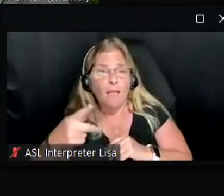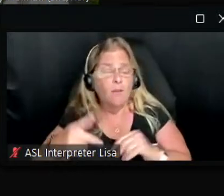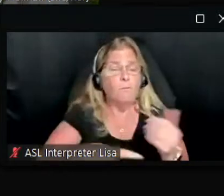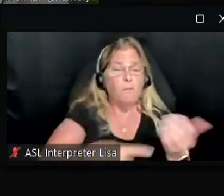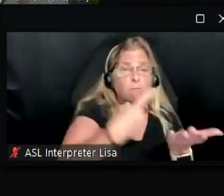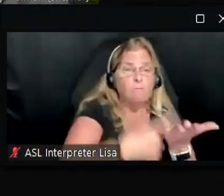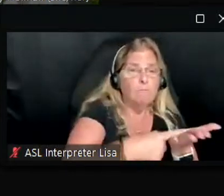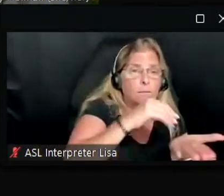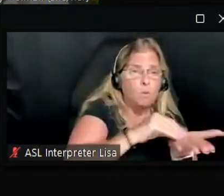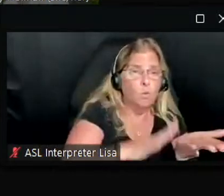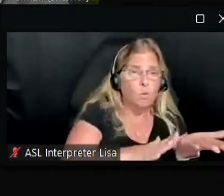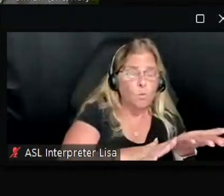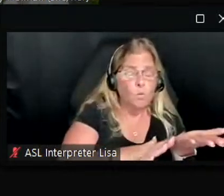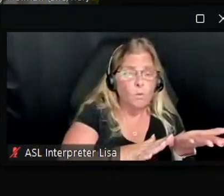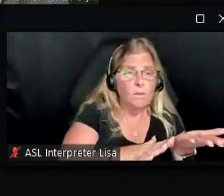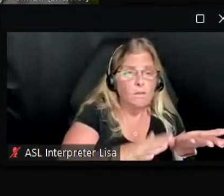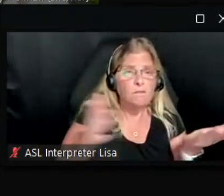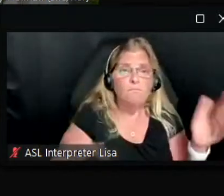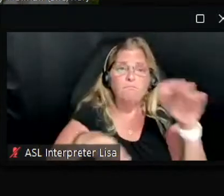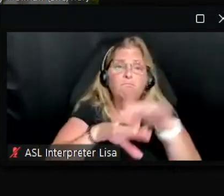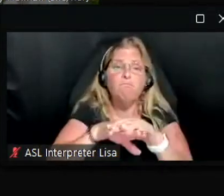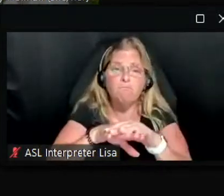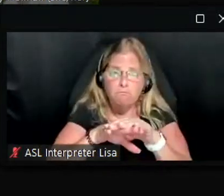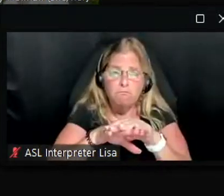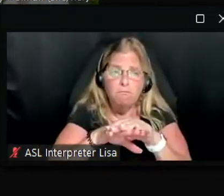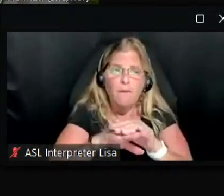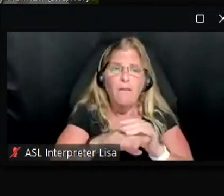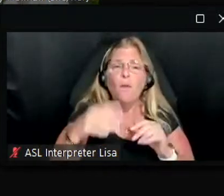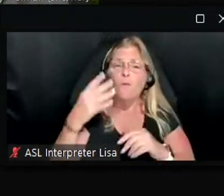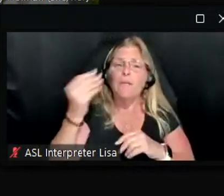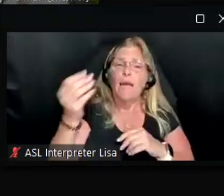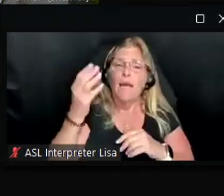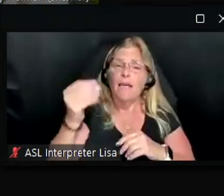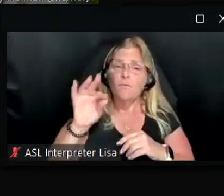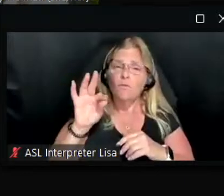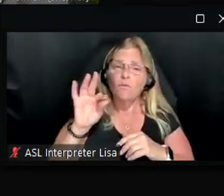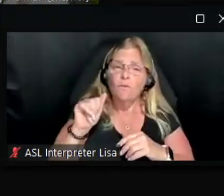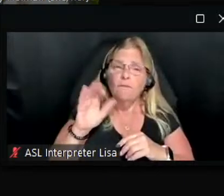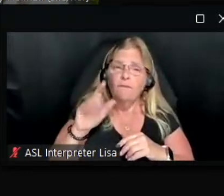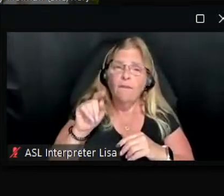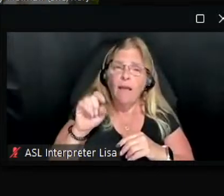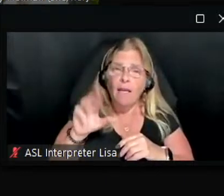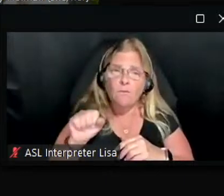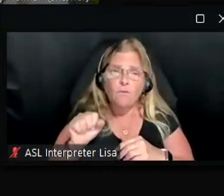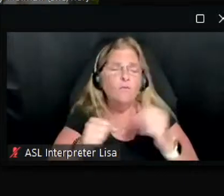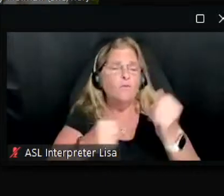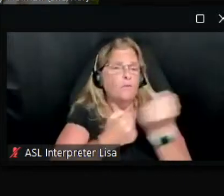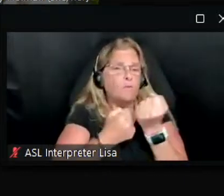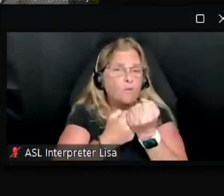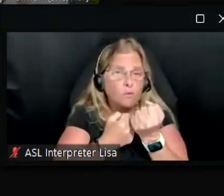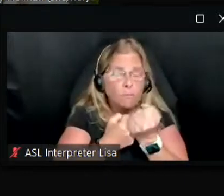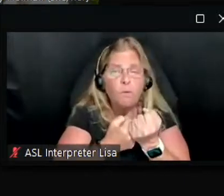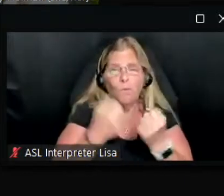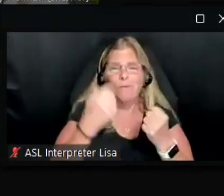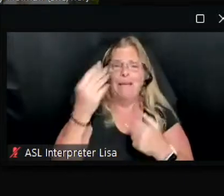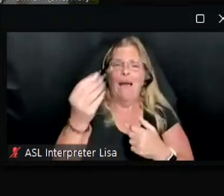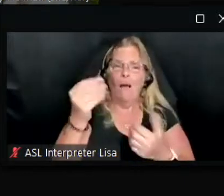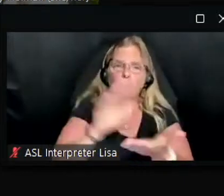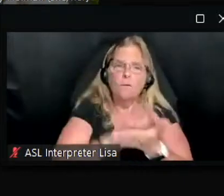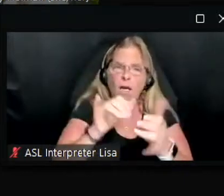students, and those external factors and supports outside of the school system certainly